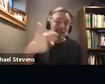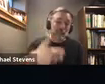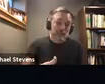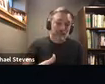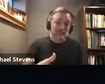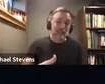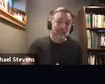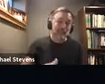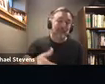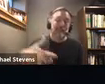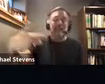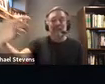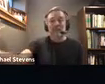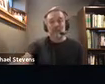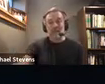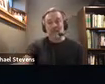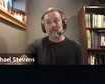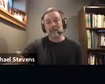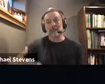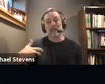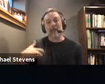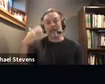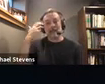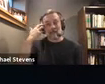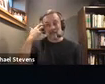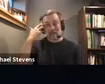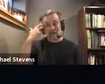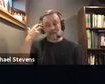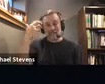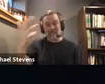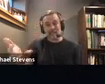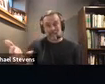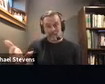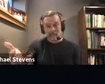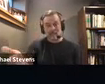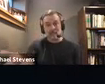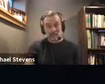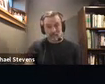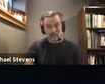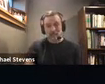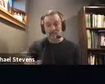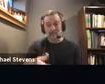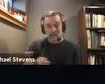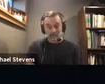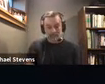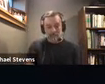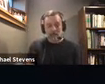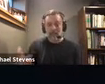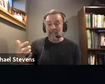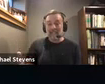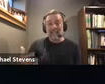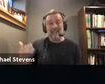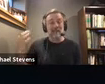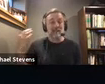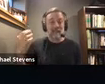Once it's incorporated to the video, you want to have the linguist go back and do a native language quality check on the video.